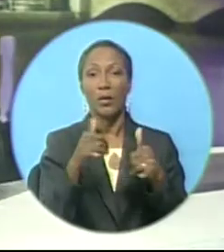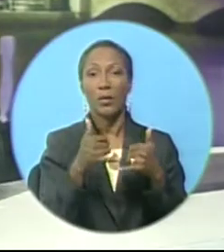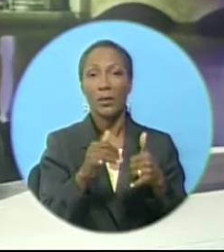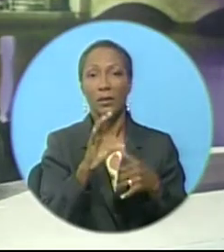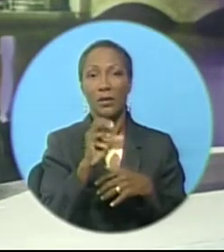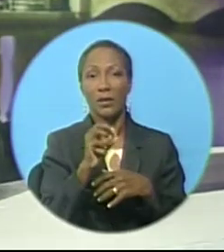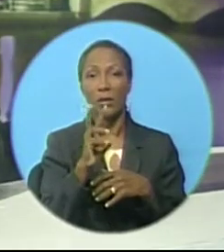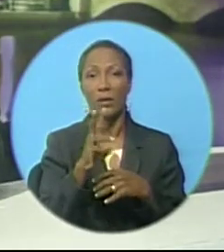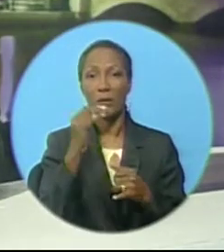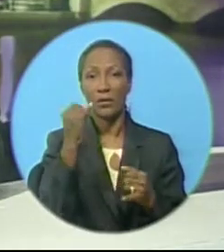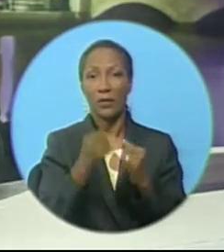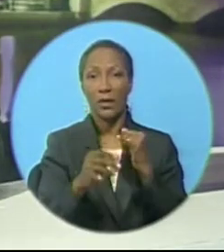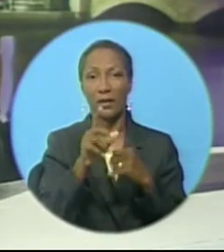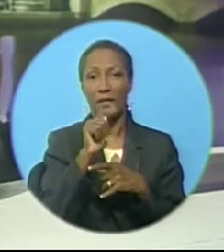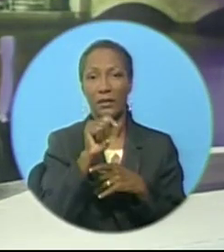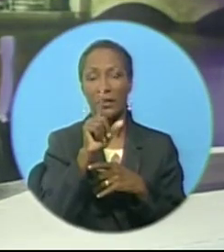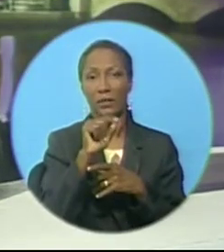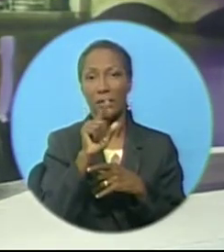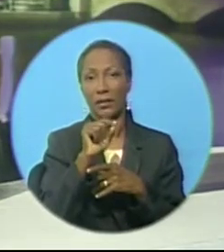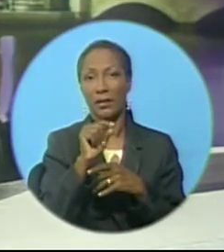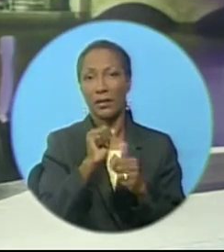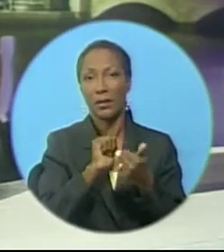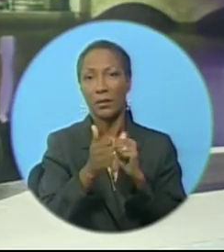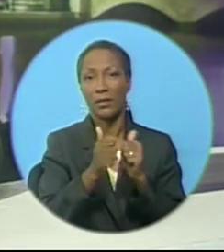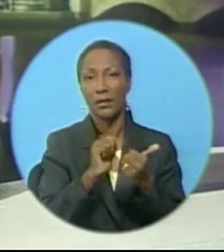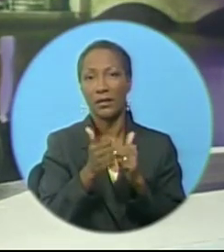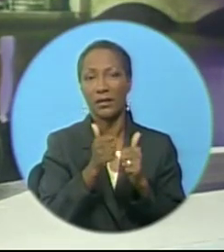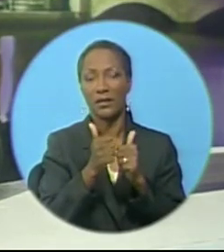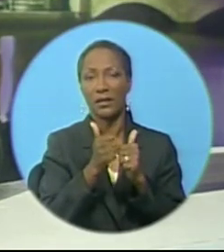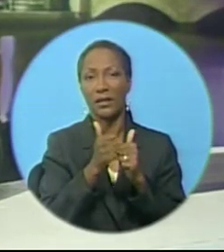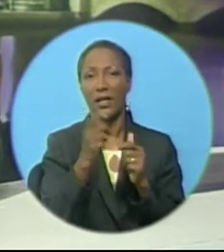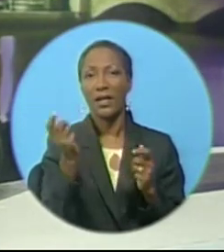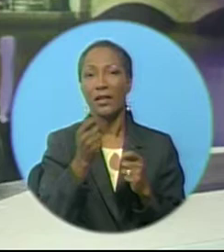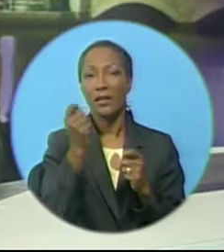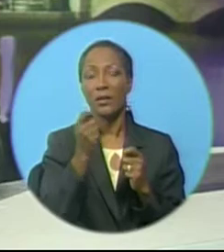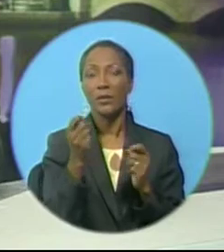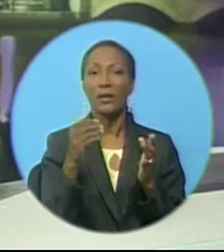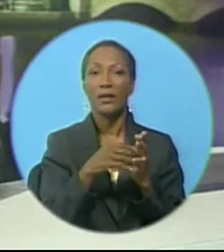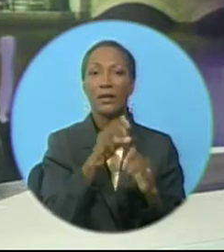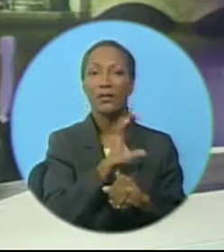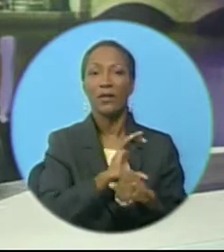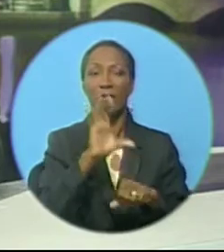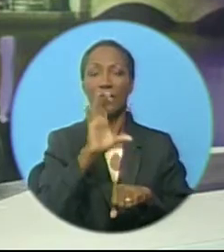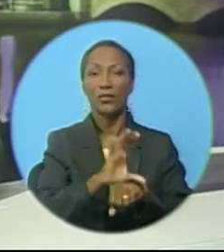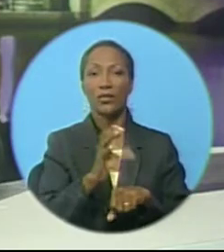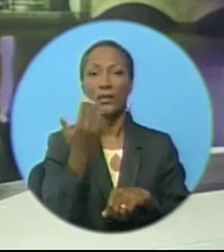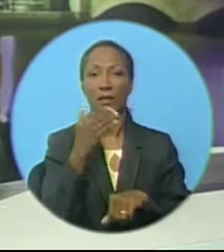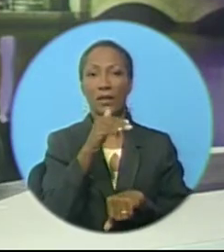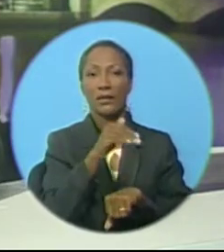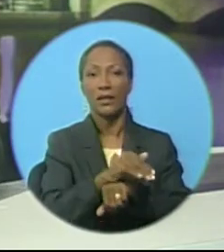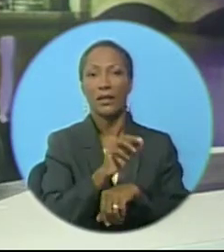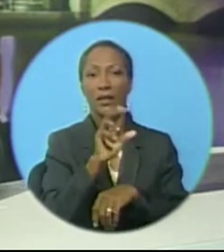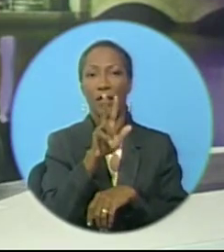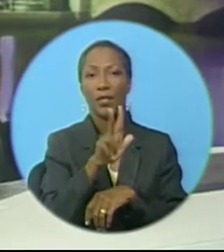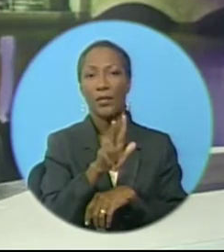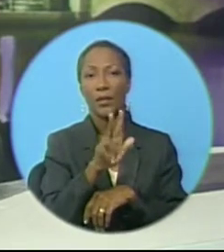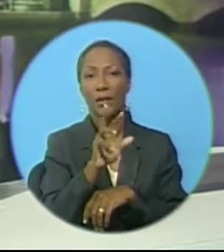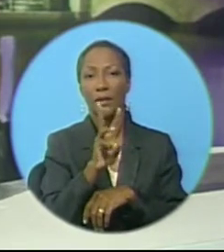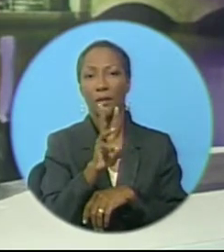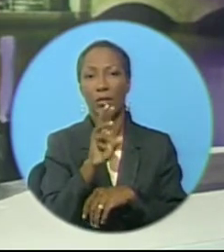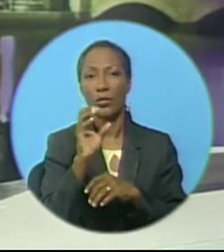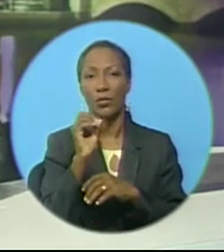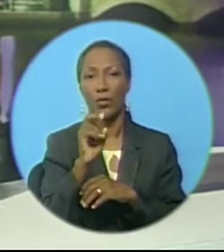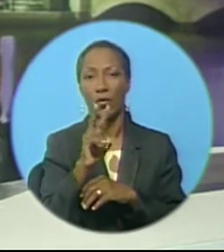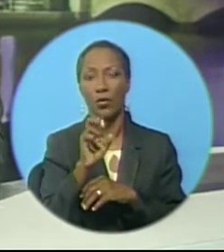Paris T20 competition, defeating Christchurch Dolphins by 17 runs in the first semi-final last night at the 3Ws Oval. Batting first,